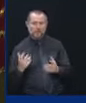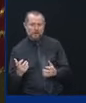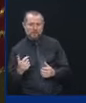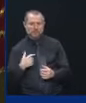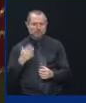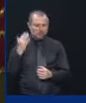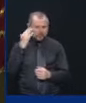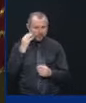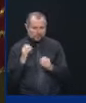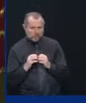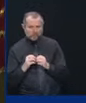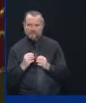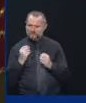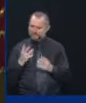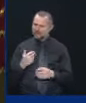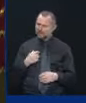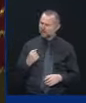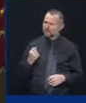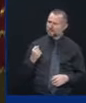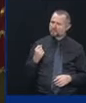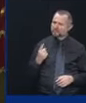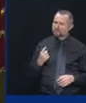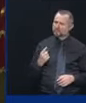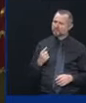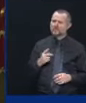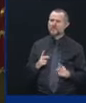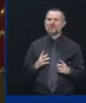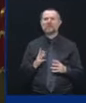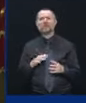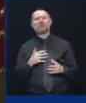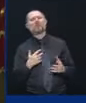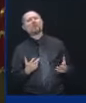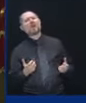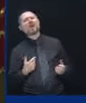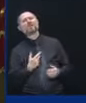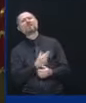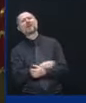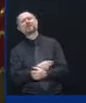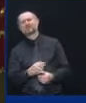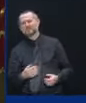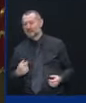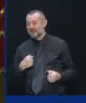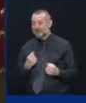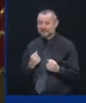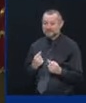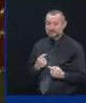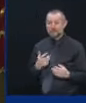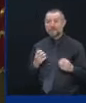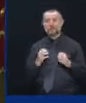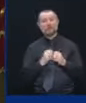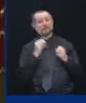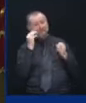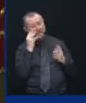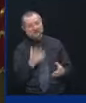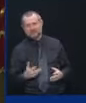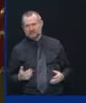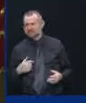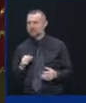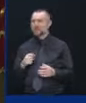We sympathize with people who desperately want this vaccine and who are eager to get more information as to when they can go, when they can sign up, when